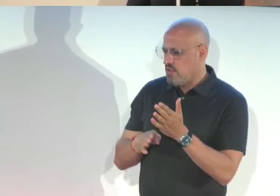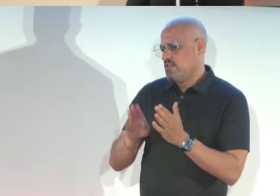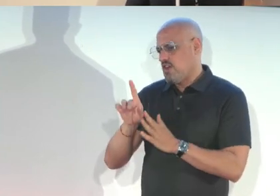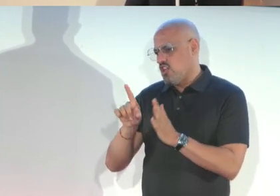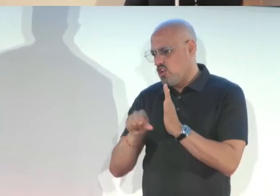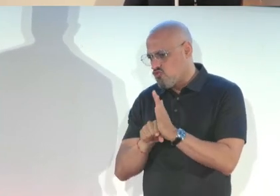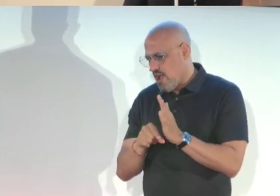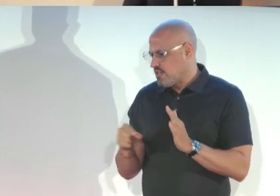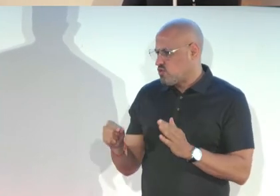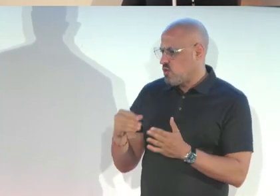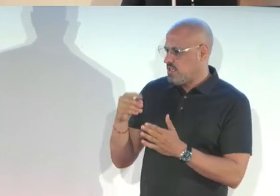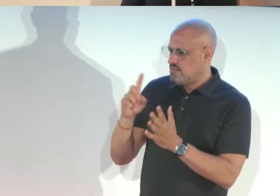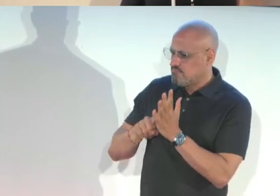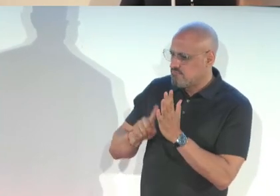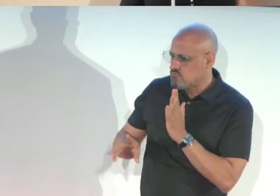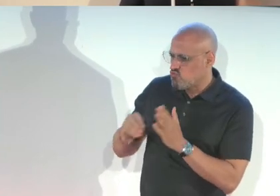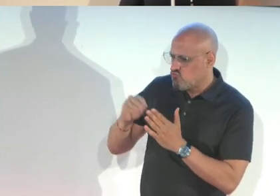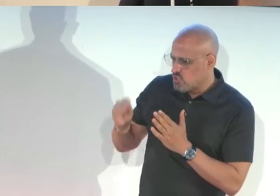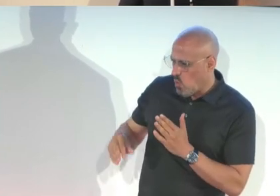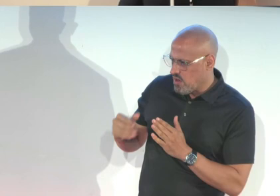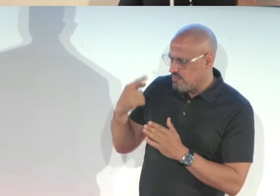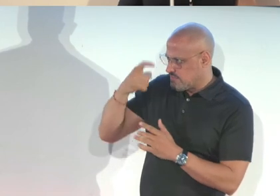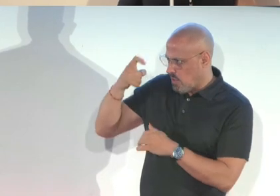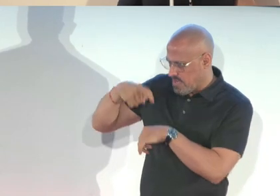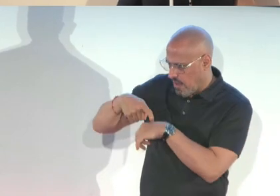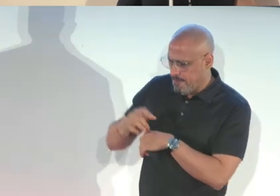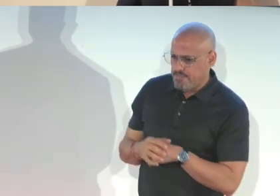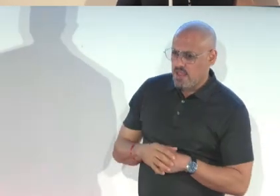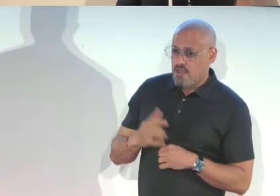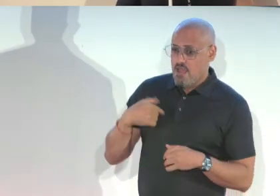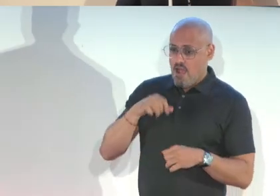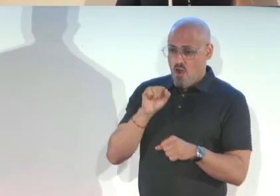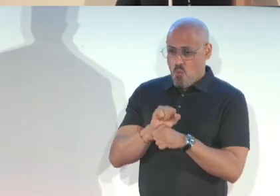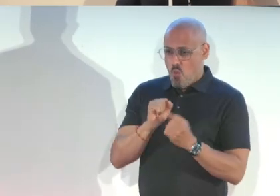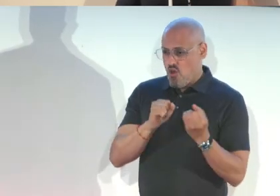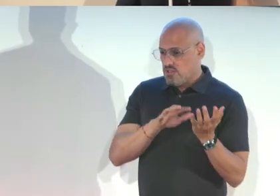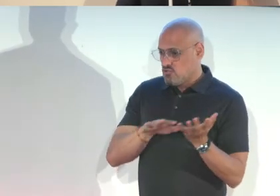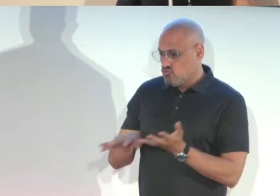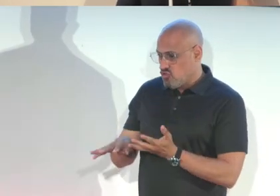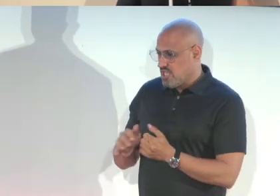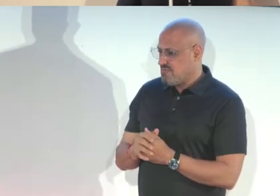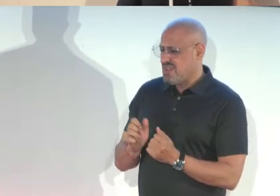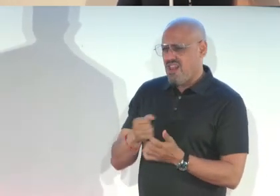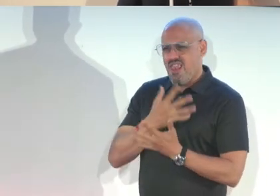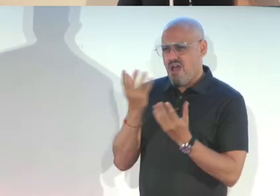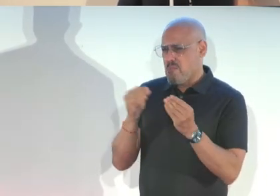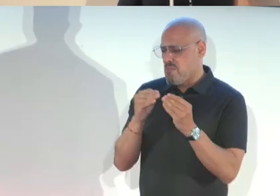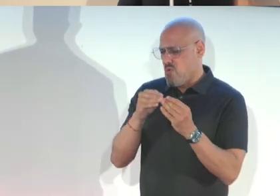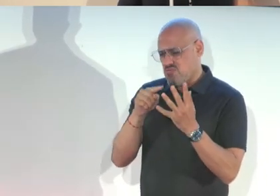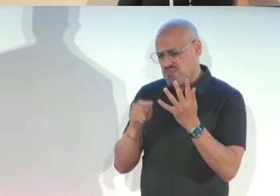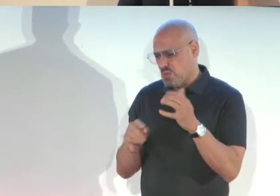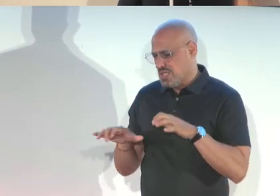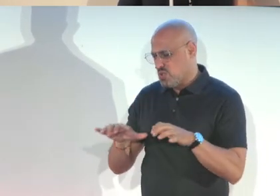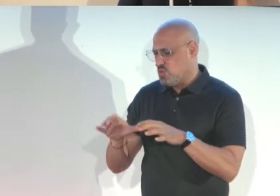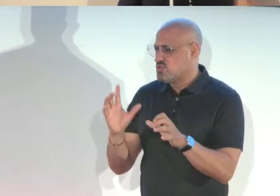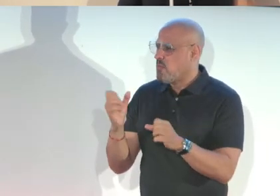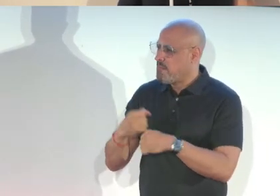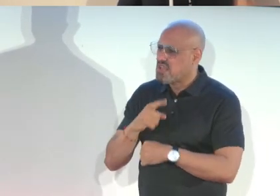and more events like this and our monthly seminars, our program for the undergraduate student researchers over the